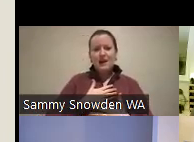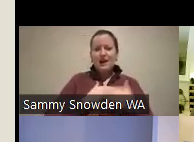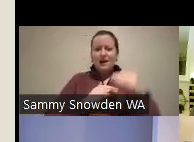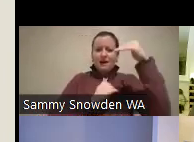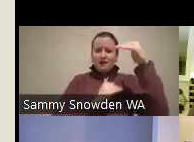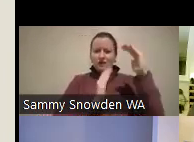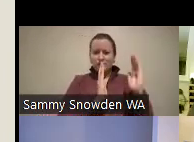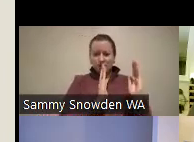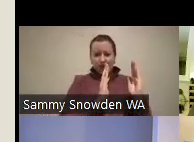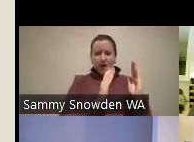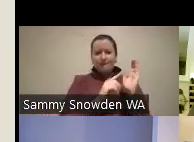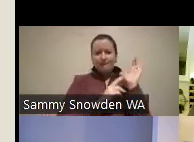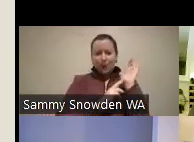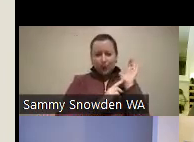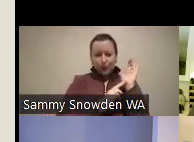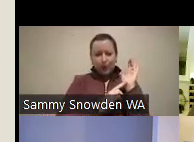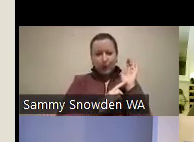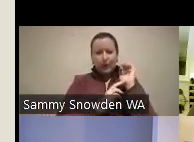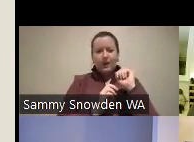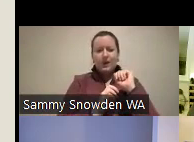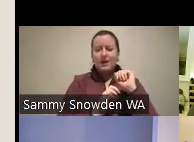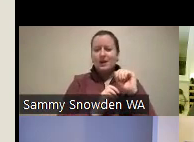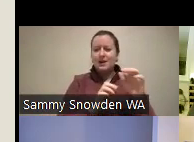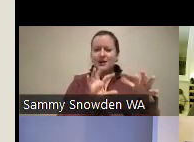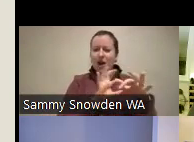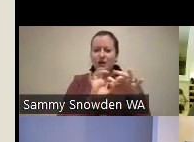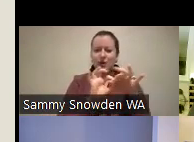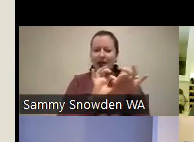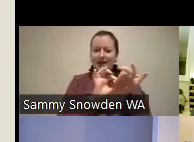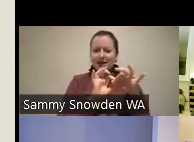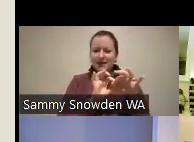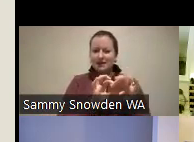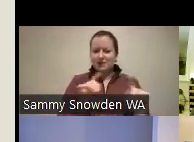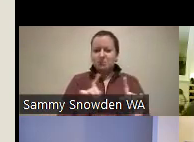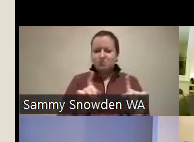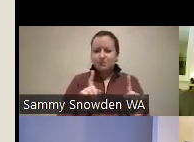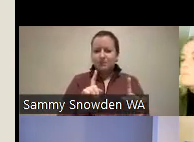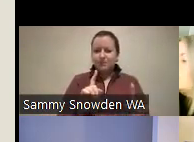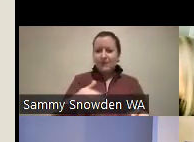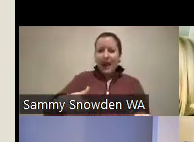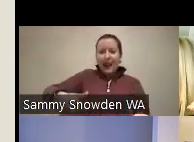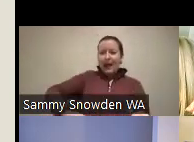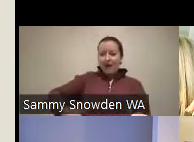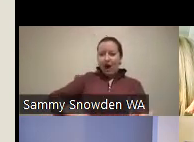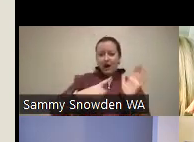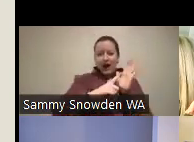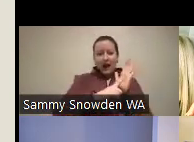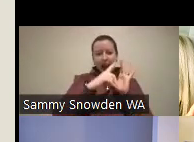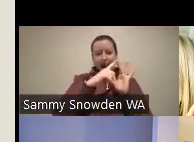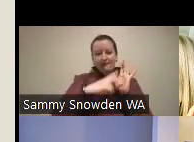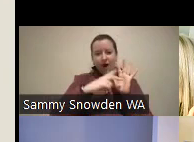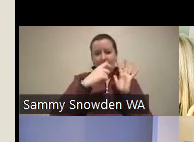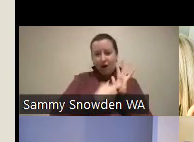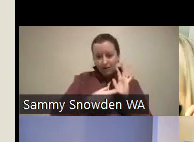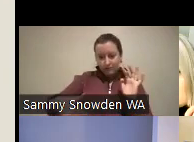If you when you feel any of these emotions or any of these words resonate